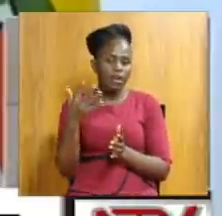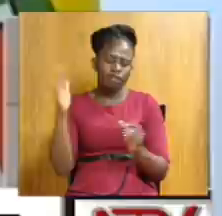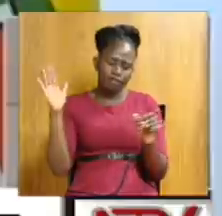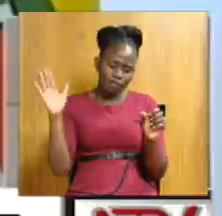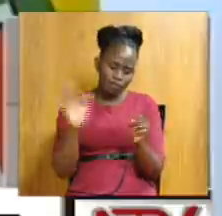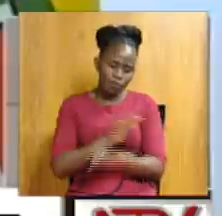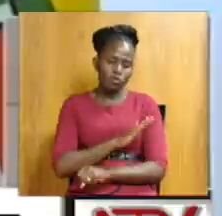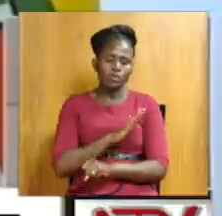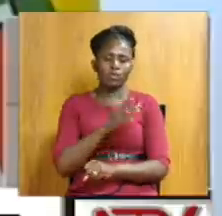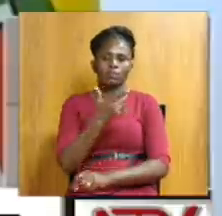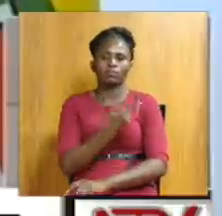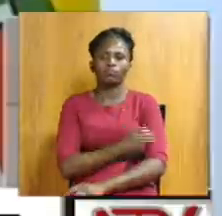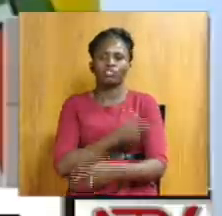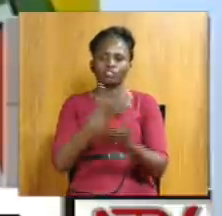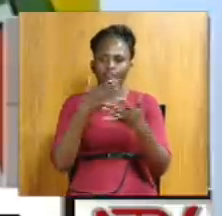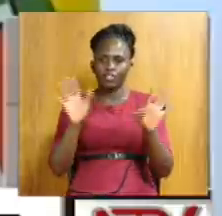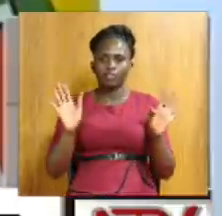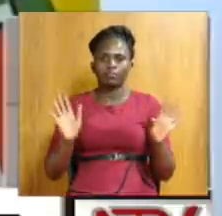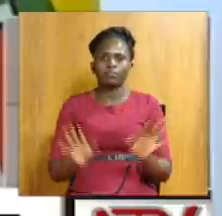vaccinated.